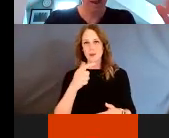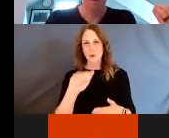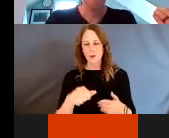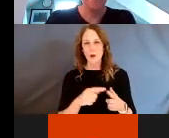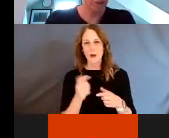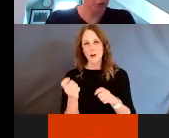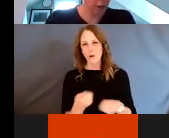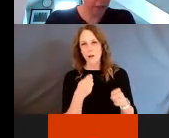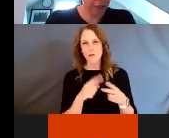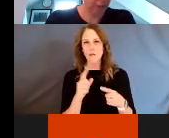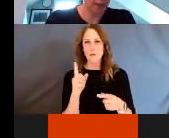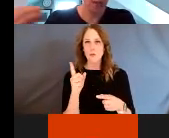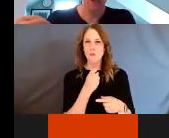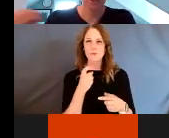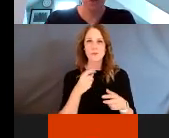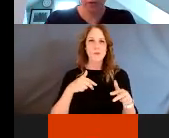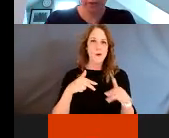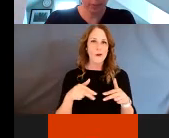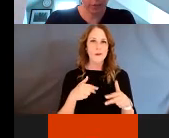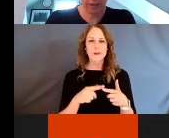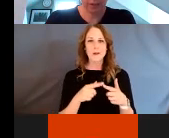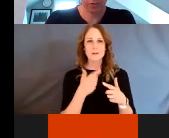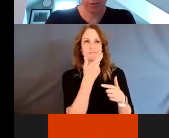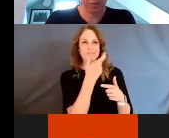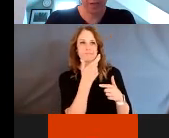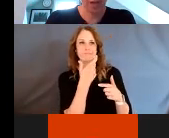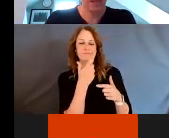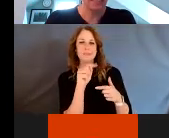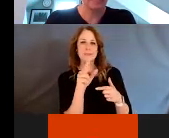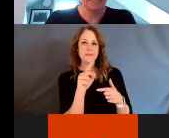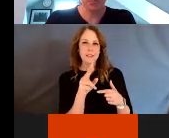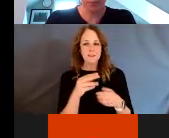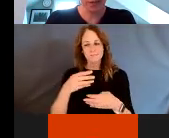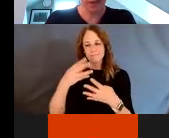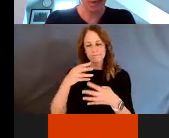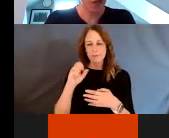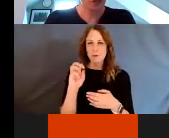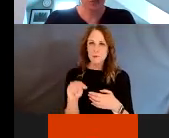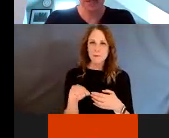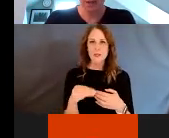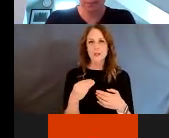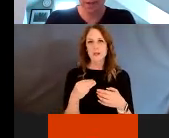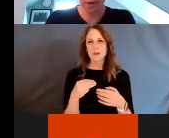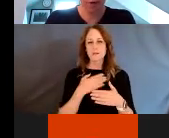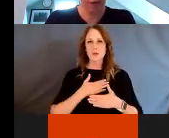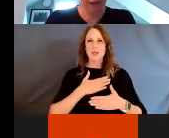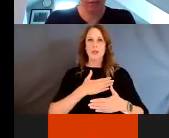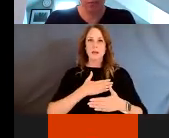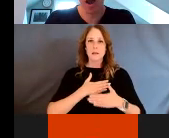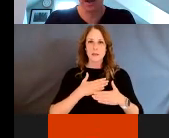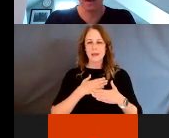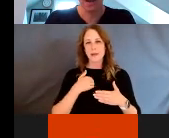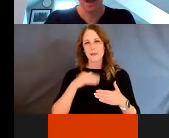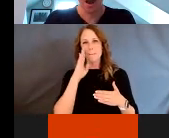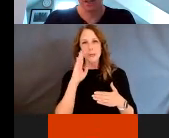the block, binge watching TV, scrolling or posting on social media, deep breathing, drinking a beer or glass